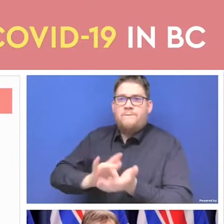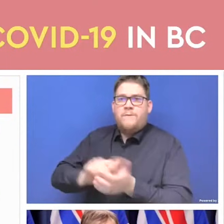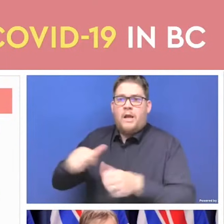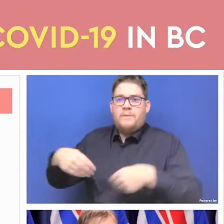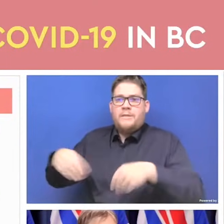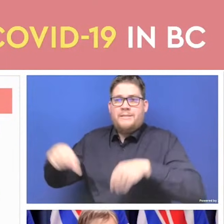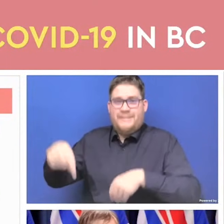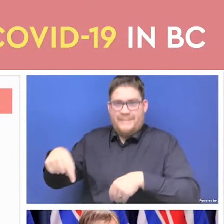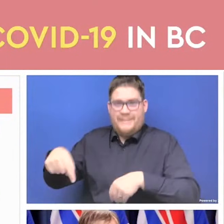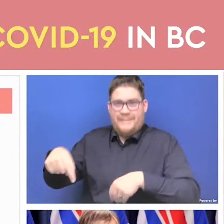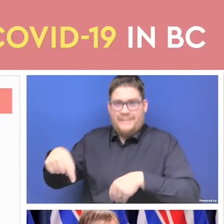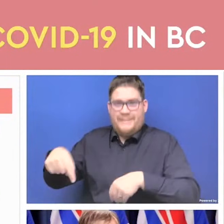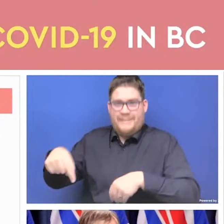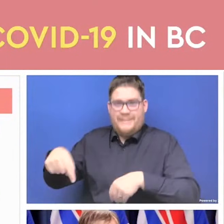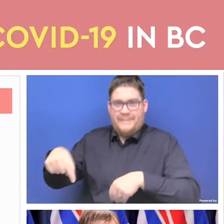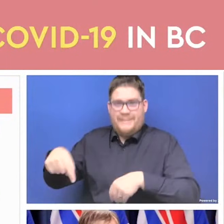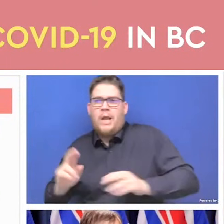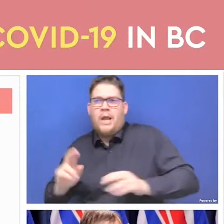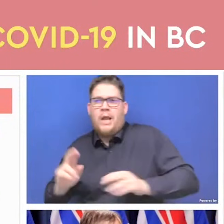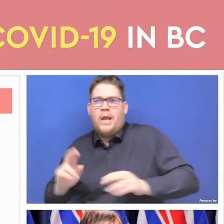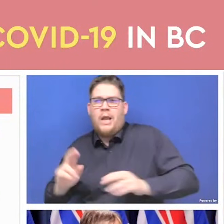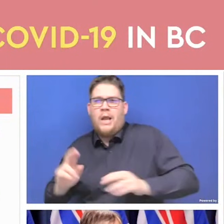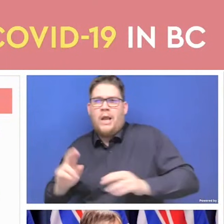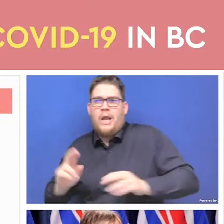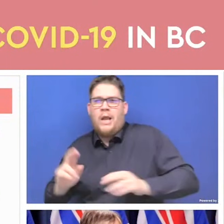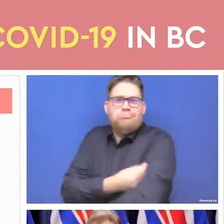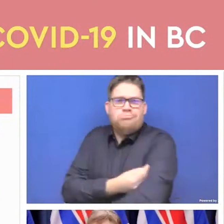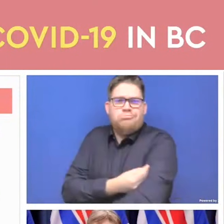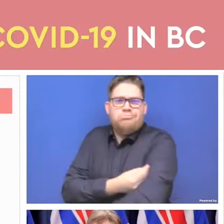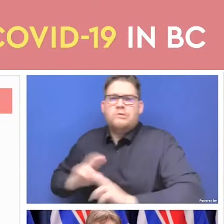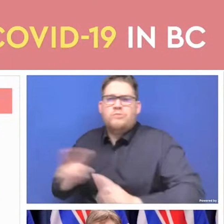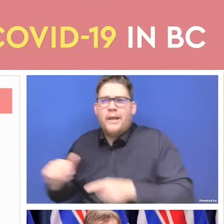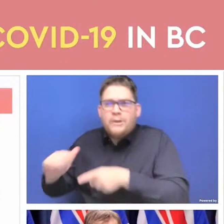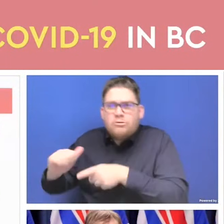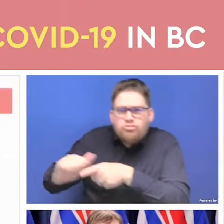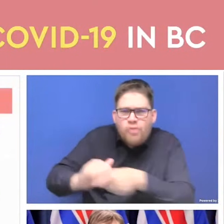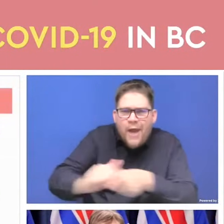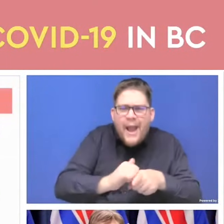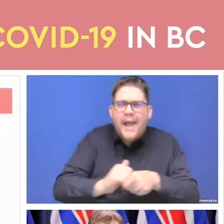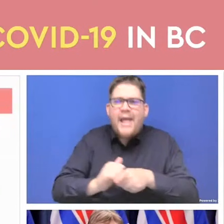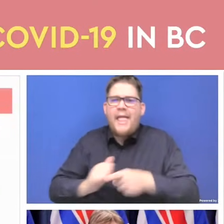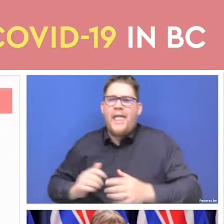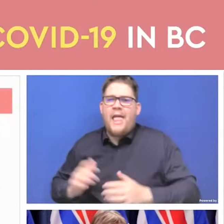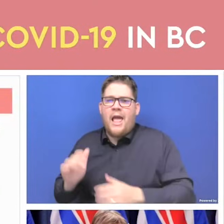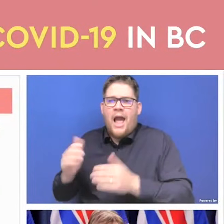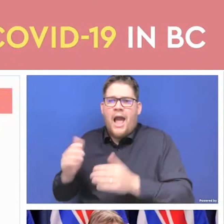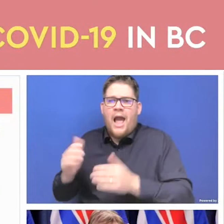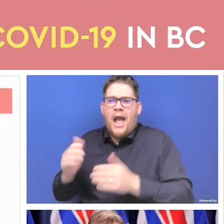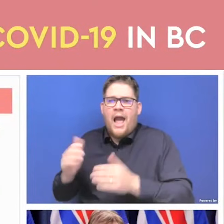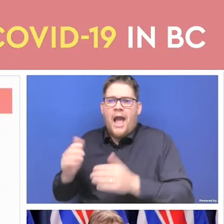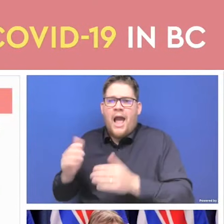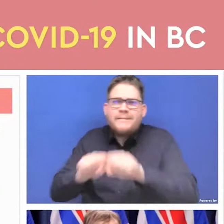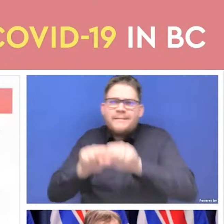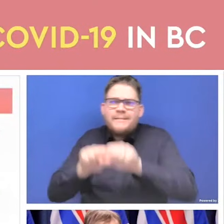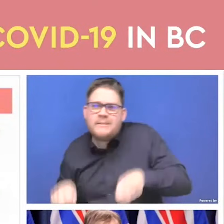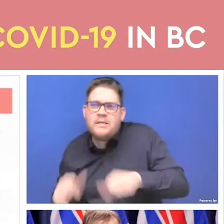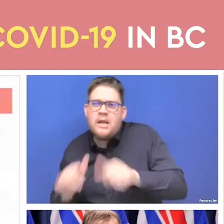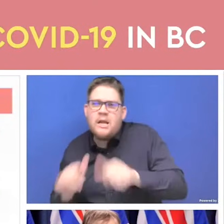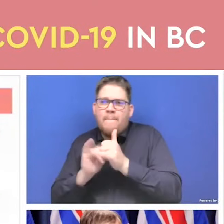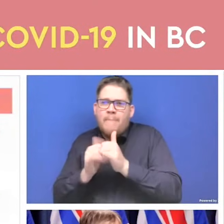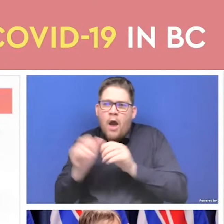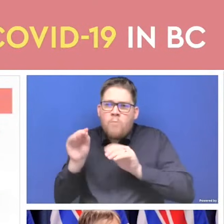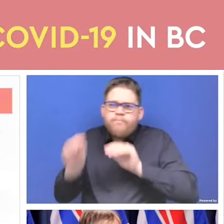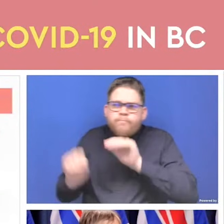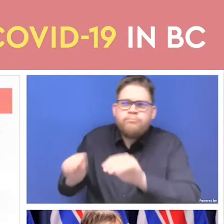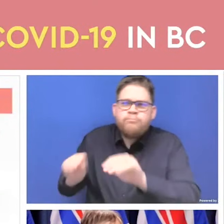ready to train up on the Get Vaccinated system, and they're continuing to put in place